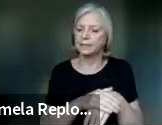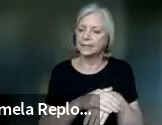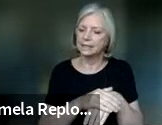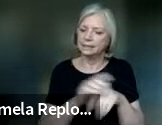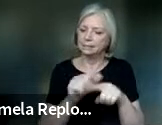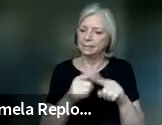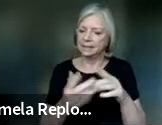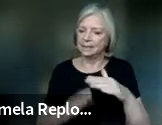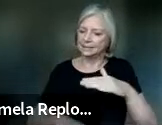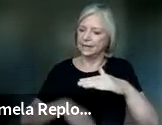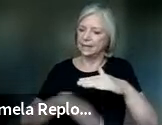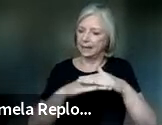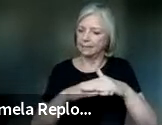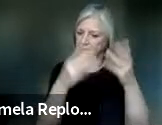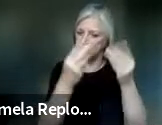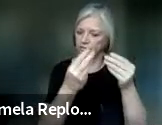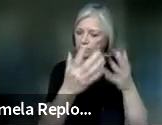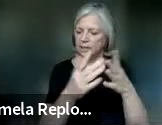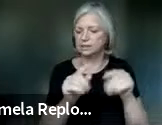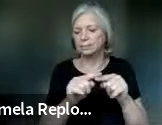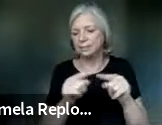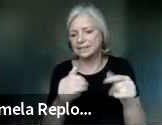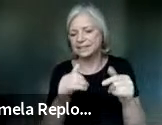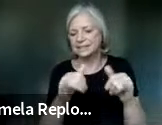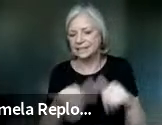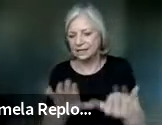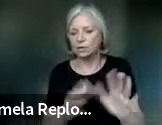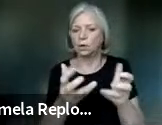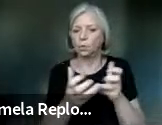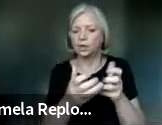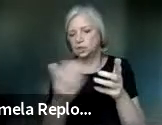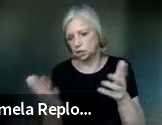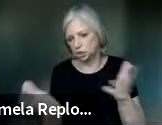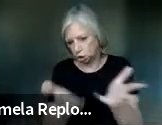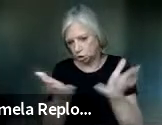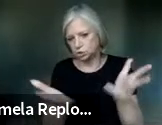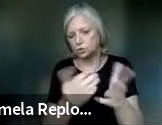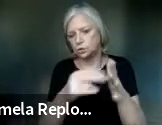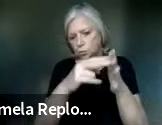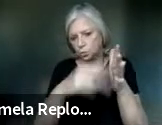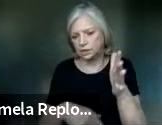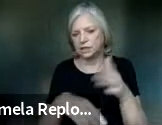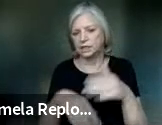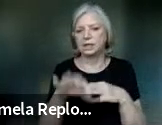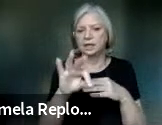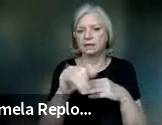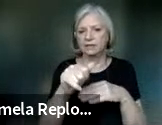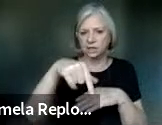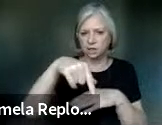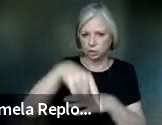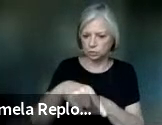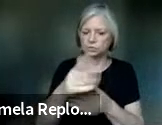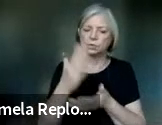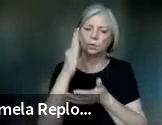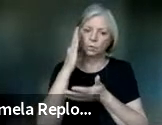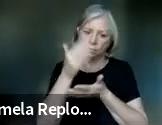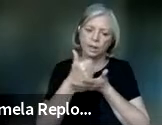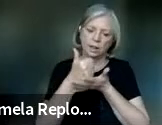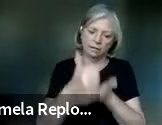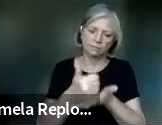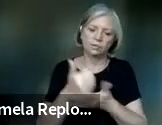so it's fairly flexible, and I encourage you to all look that up and read it. But the FAQs can be helpful as well.